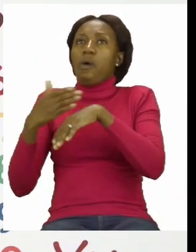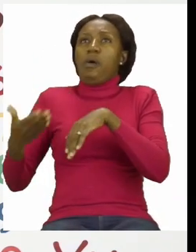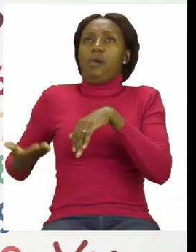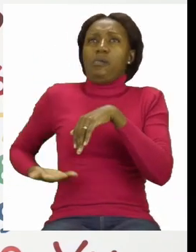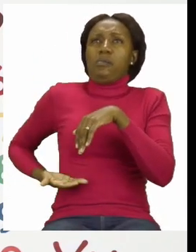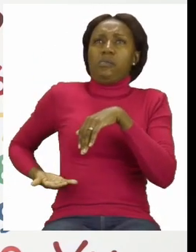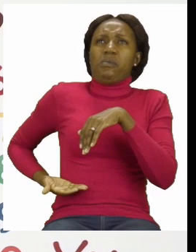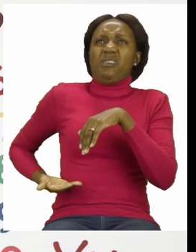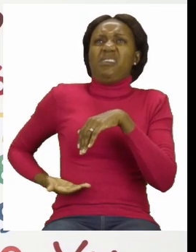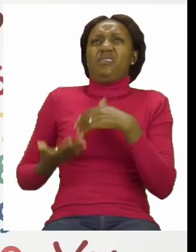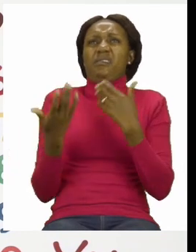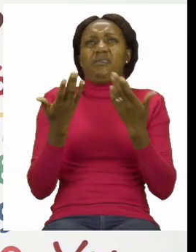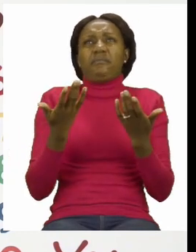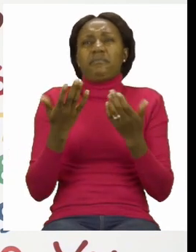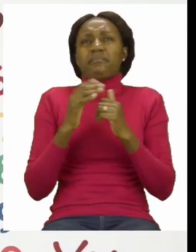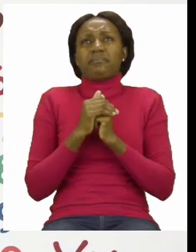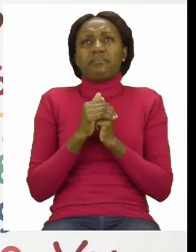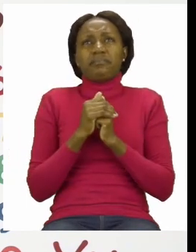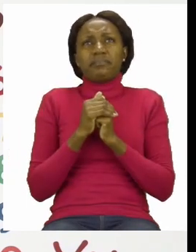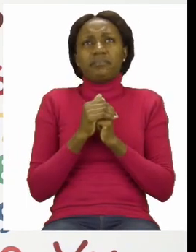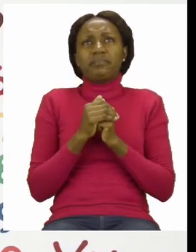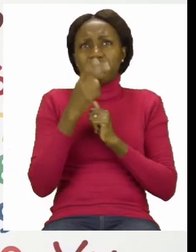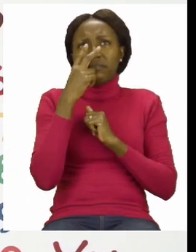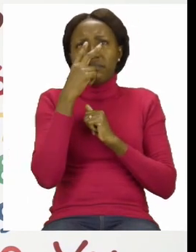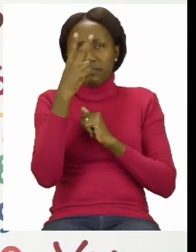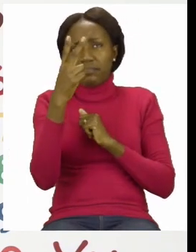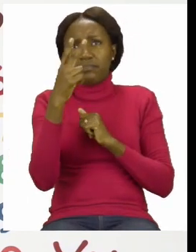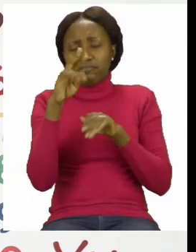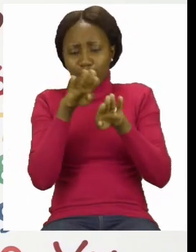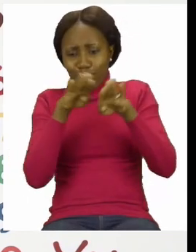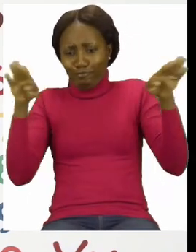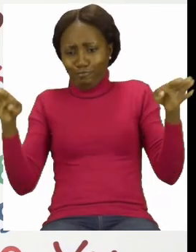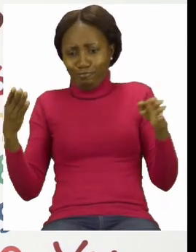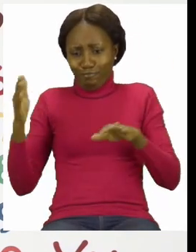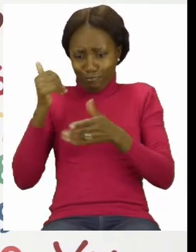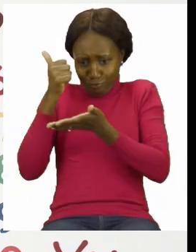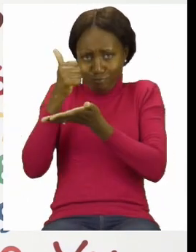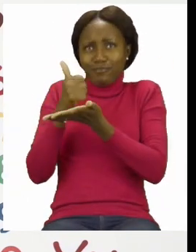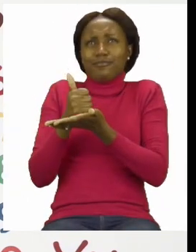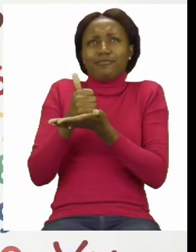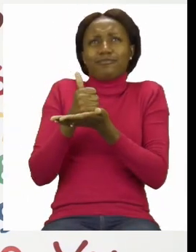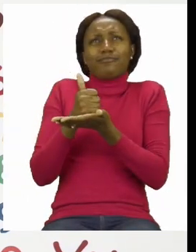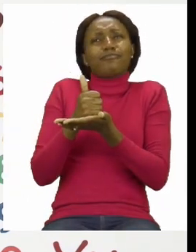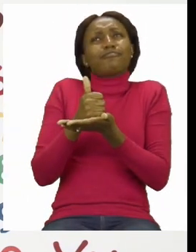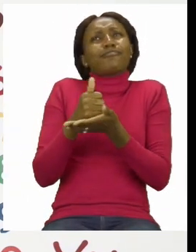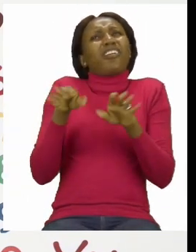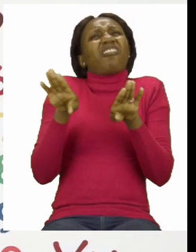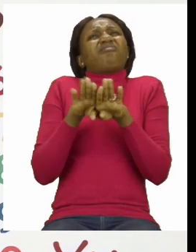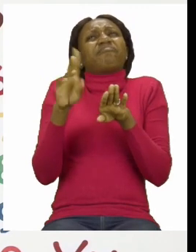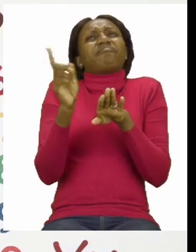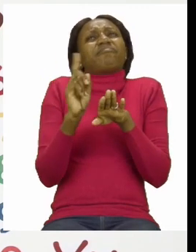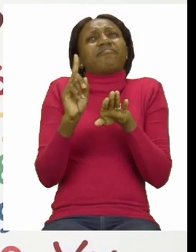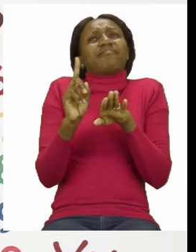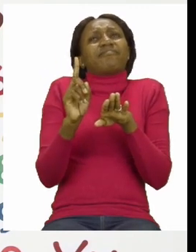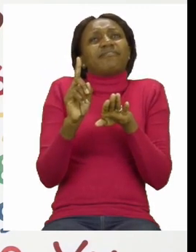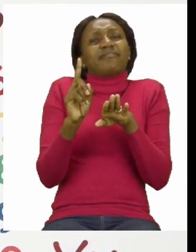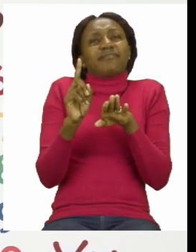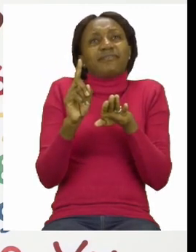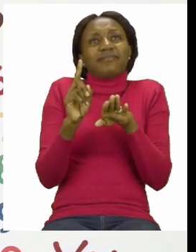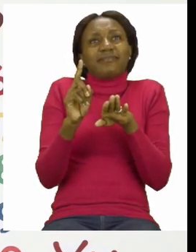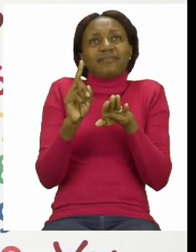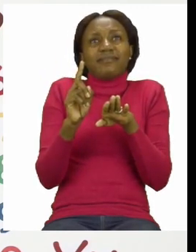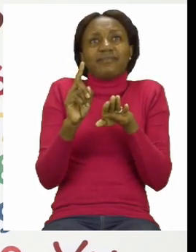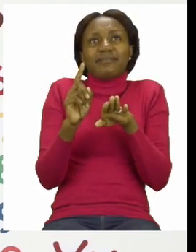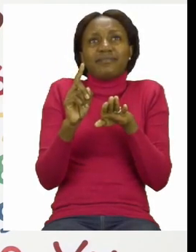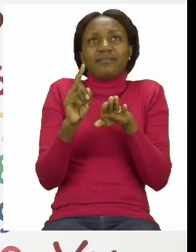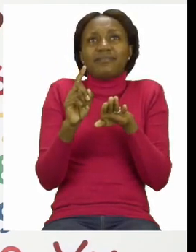a picture of a boy and there's a bench. But what is he doing on that bench? If